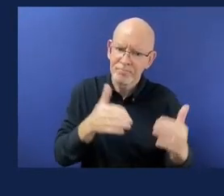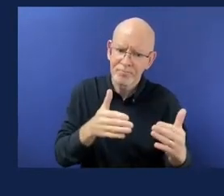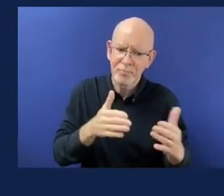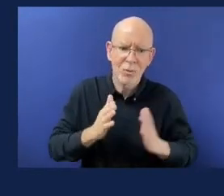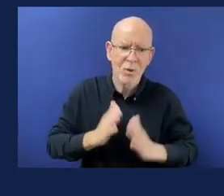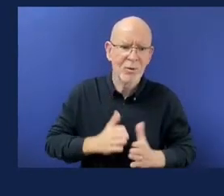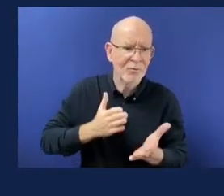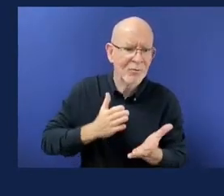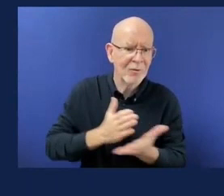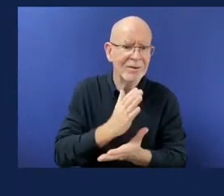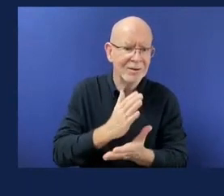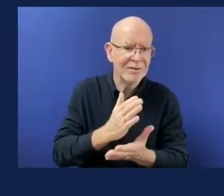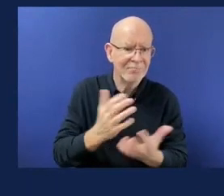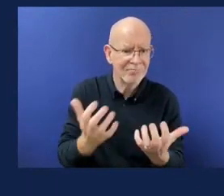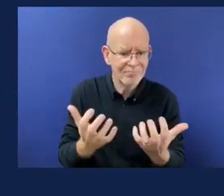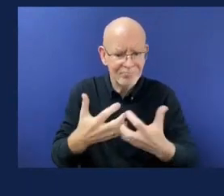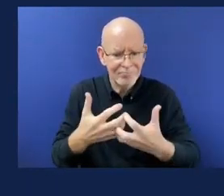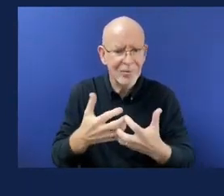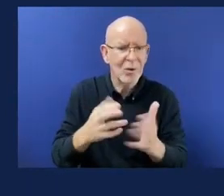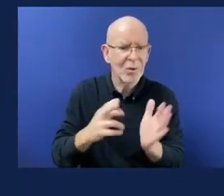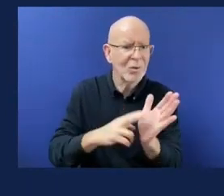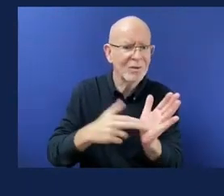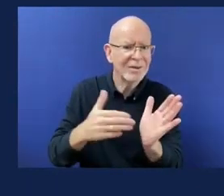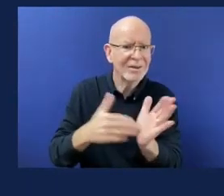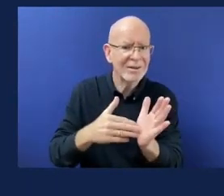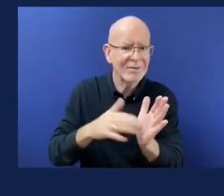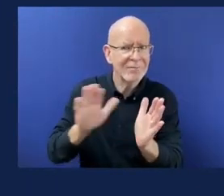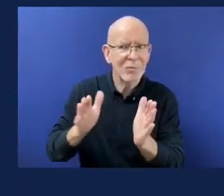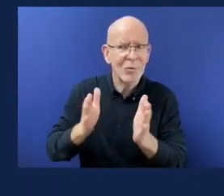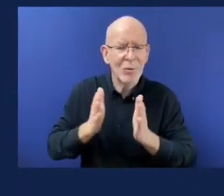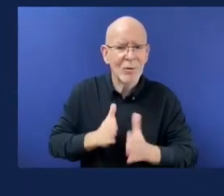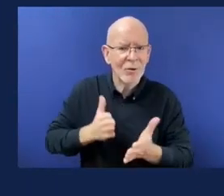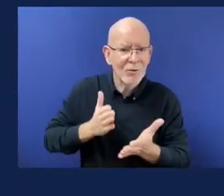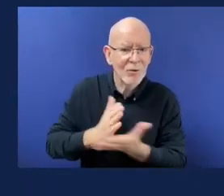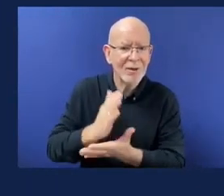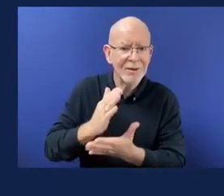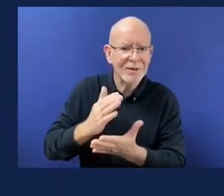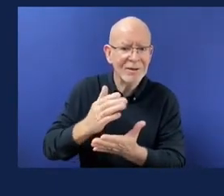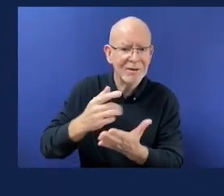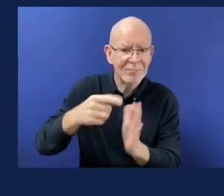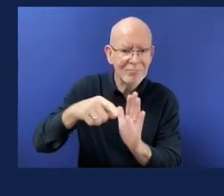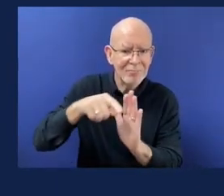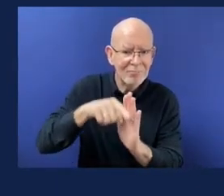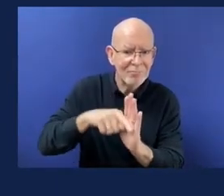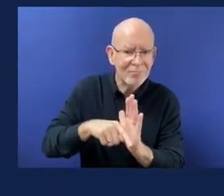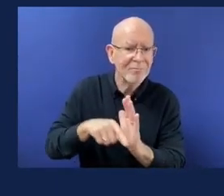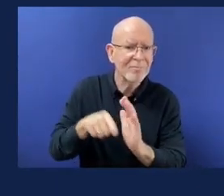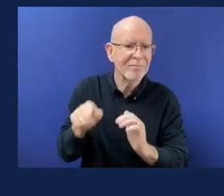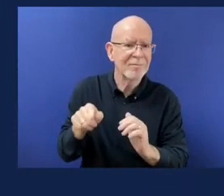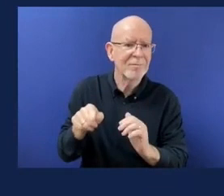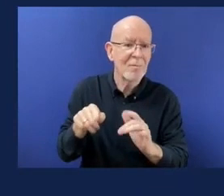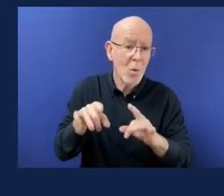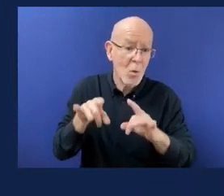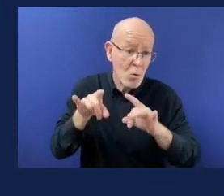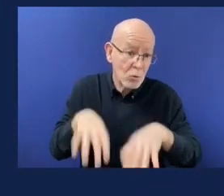risk assessment is to identify and prioritise with stakeholders, so